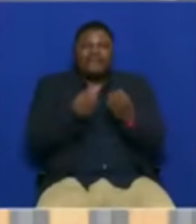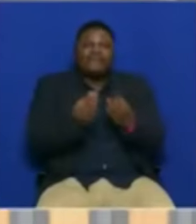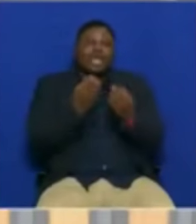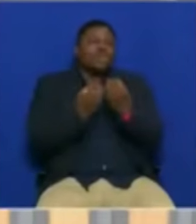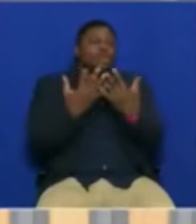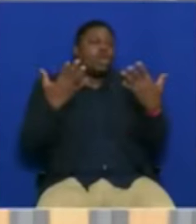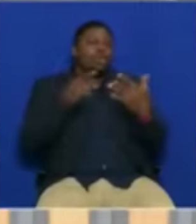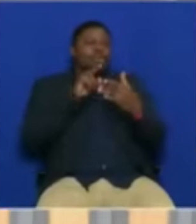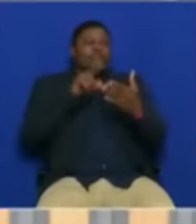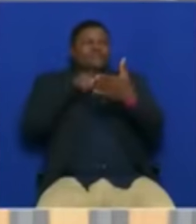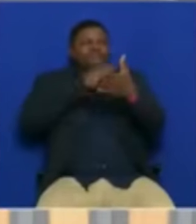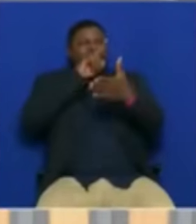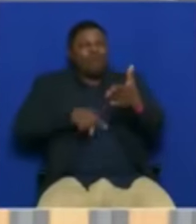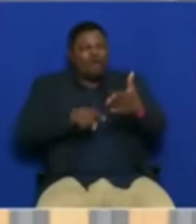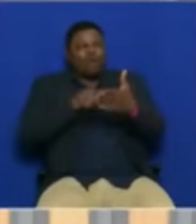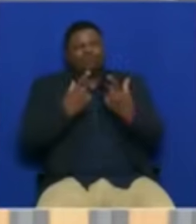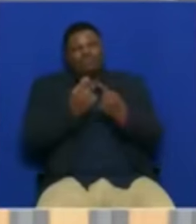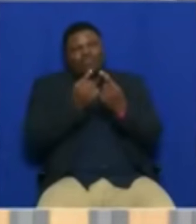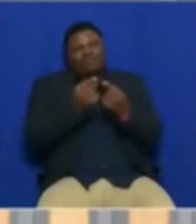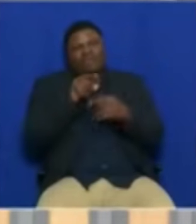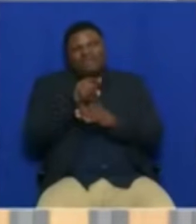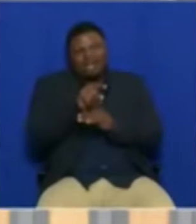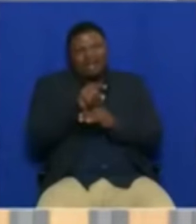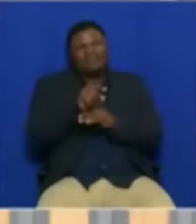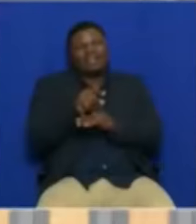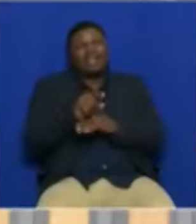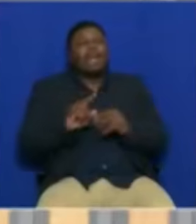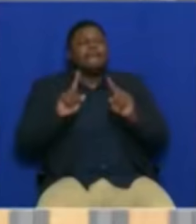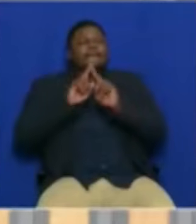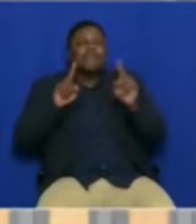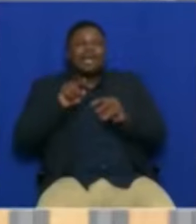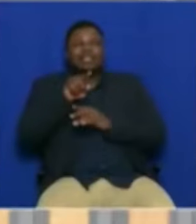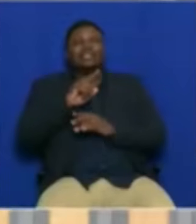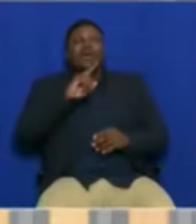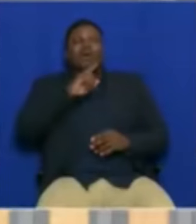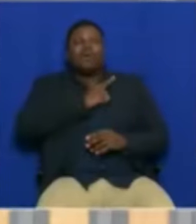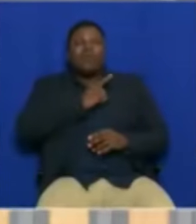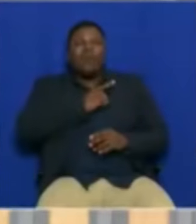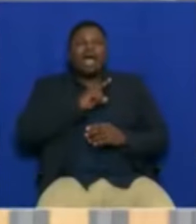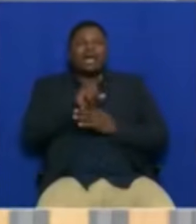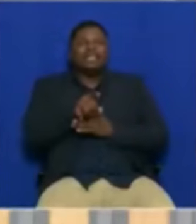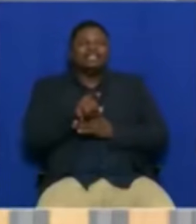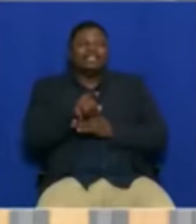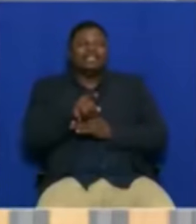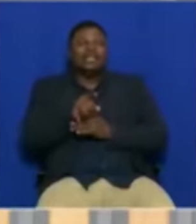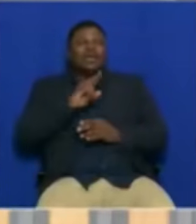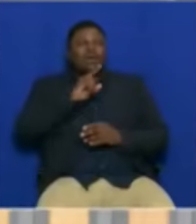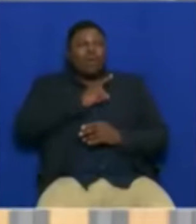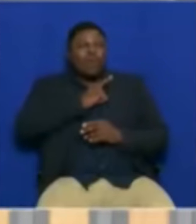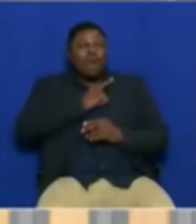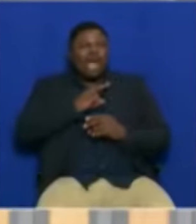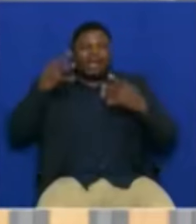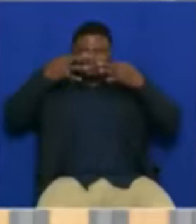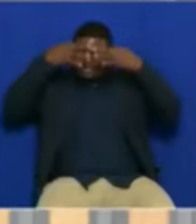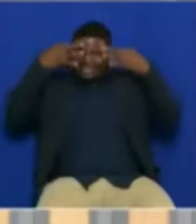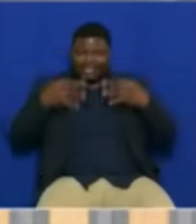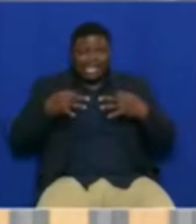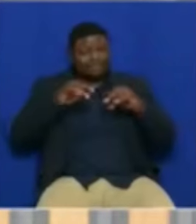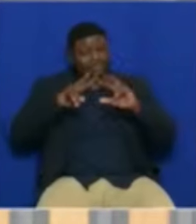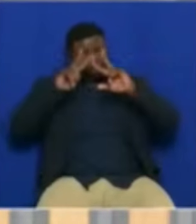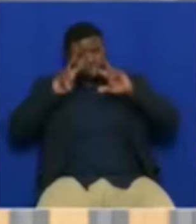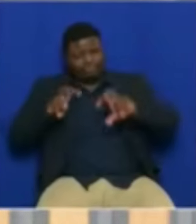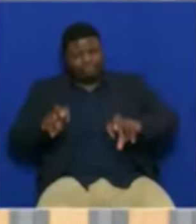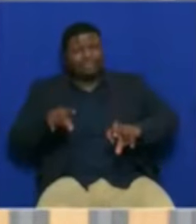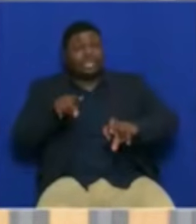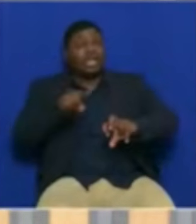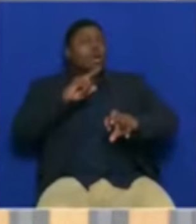make? Why did you peg the decision to investigate on the fact that there's a lot wrong with the